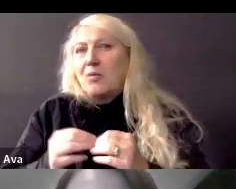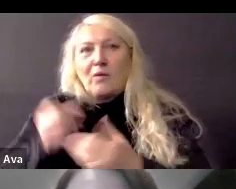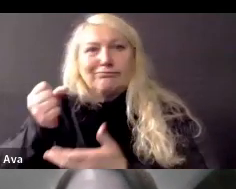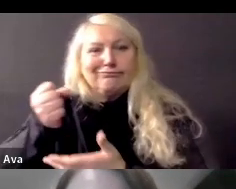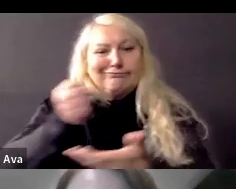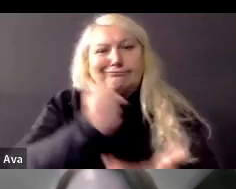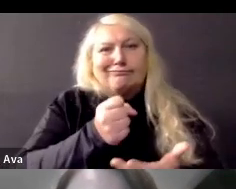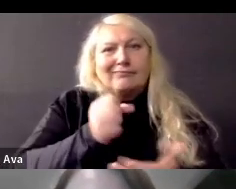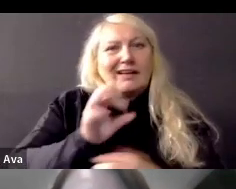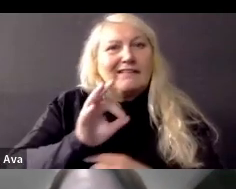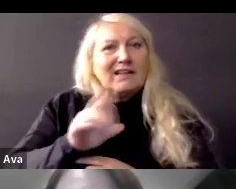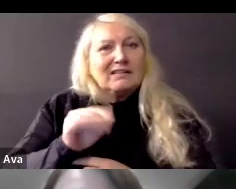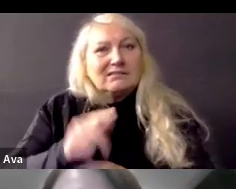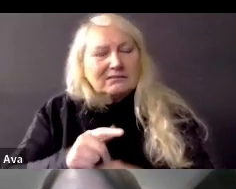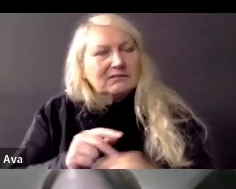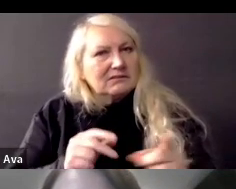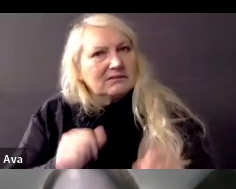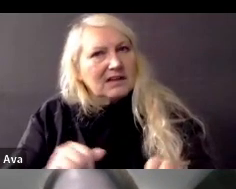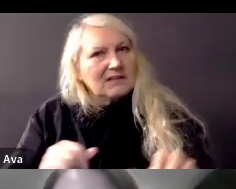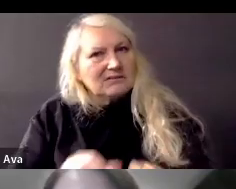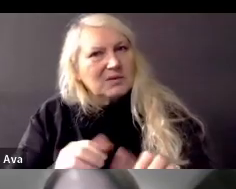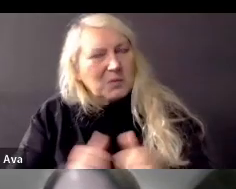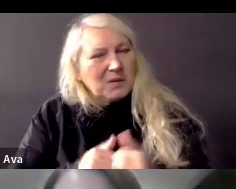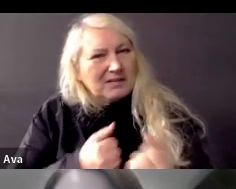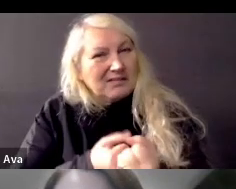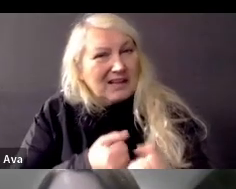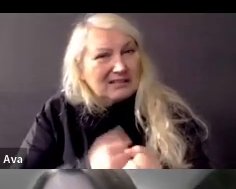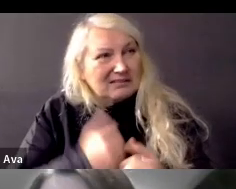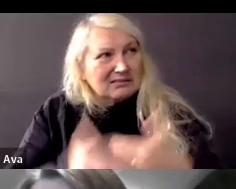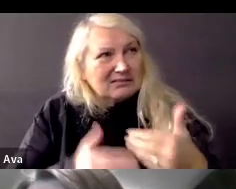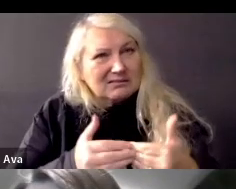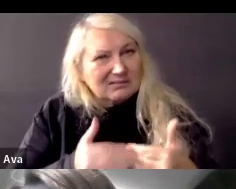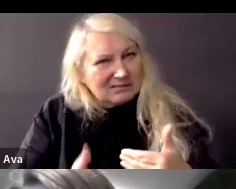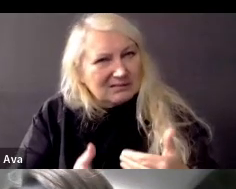with more password funding, which would be